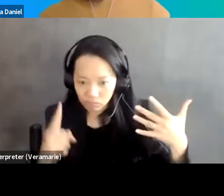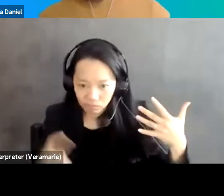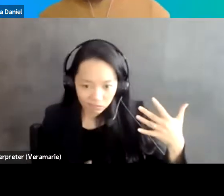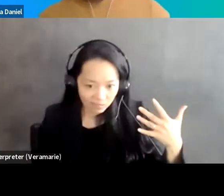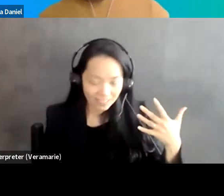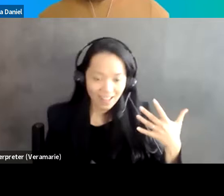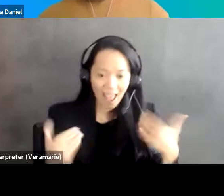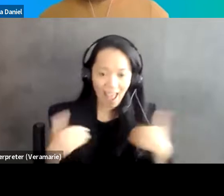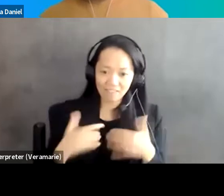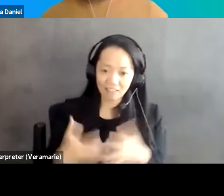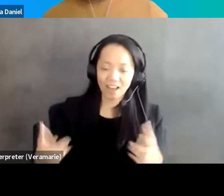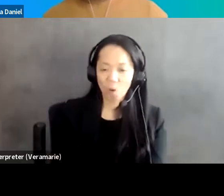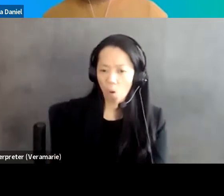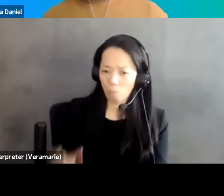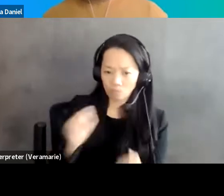for that one.